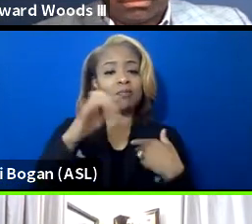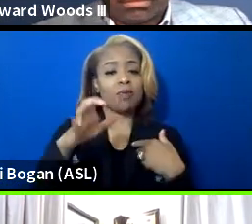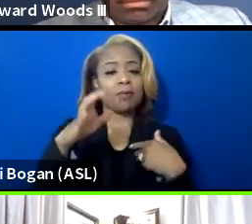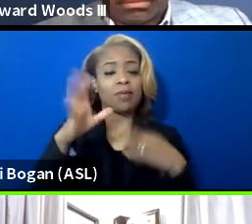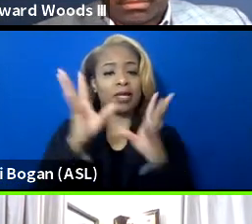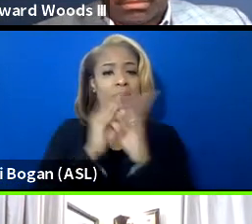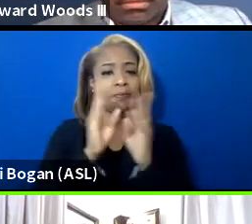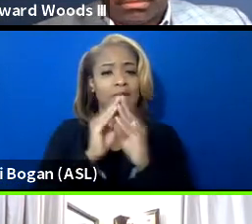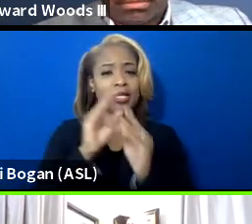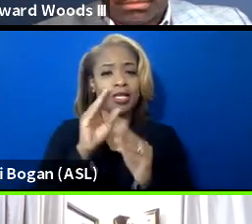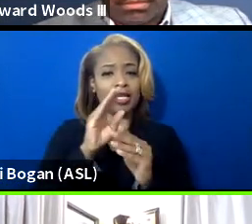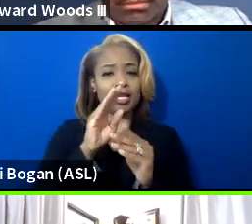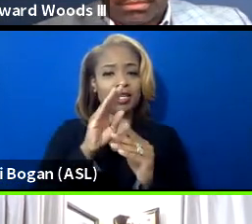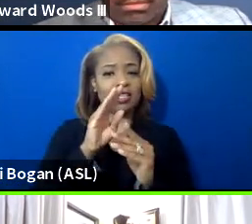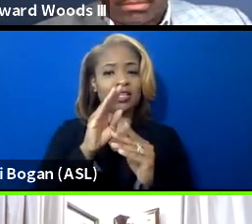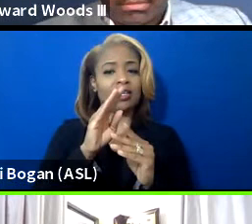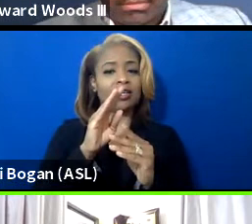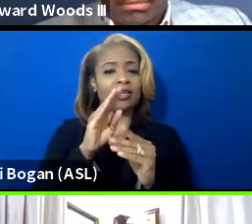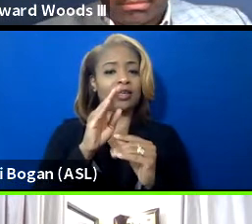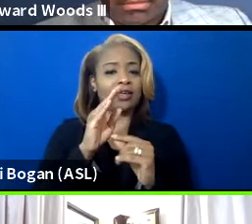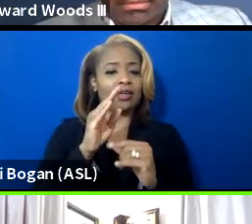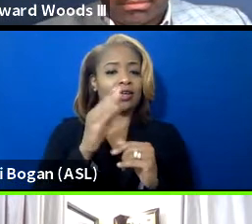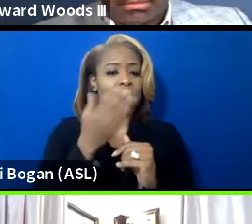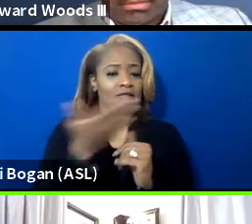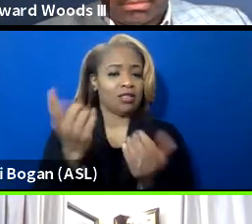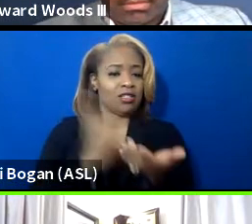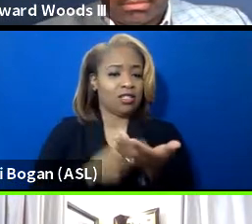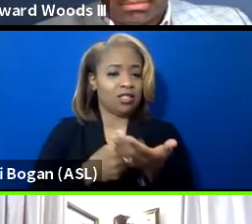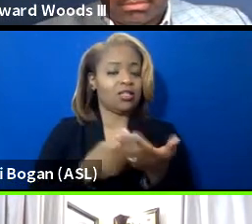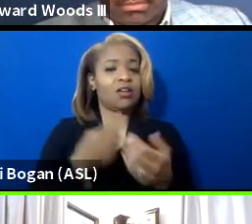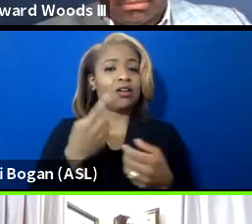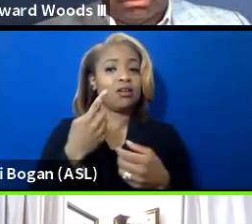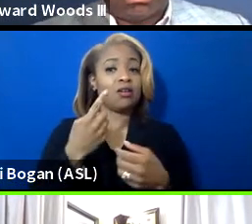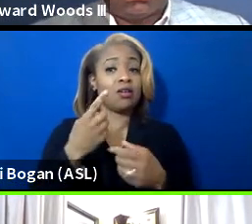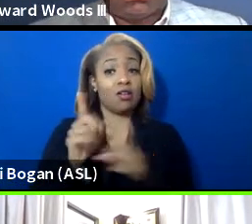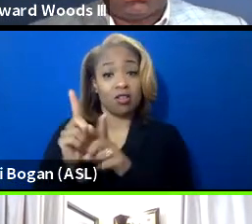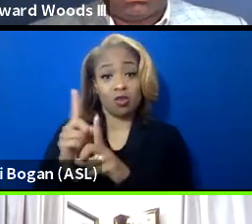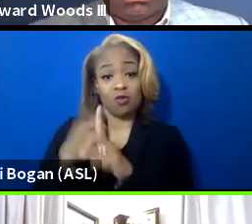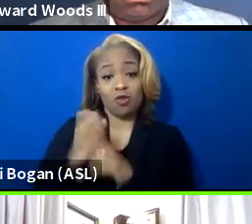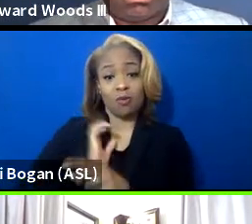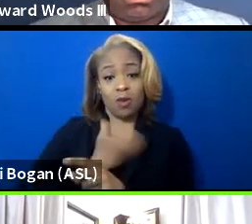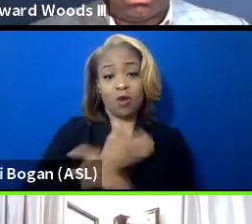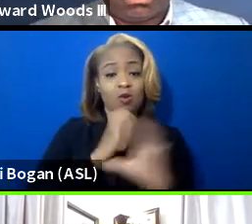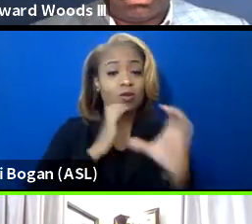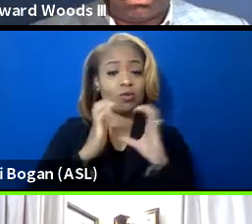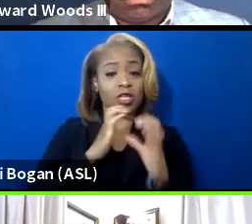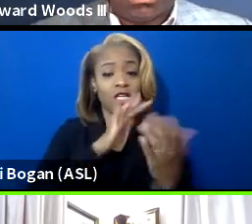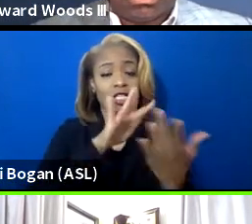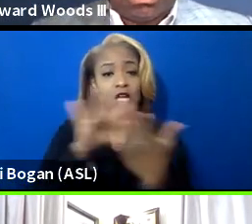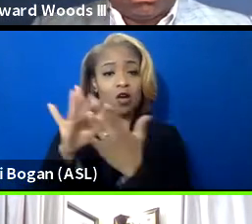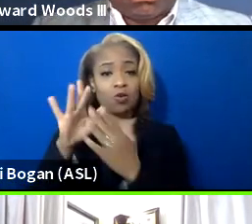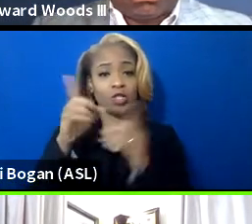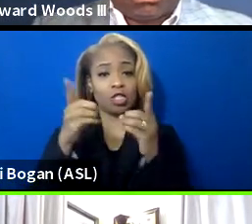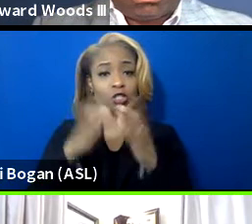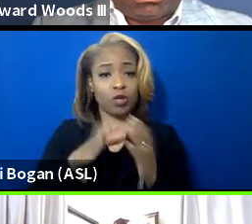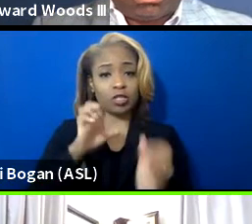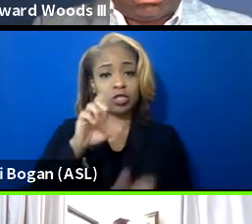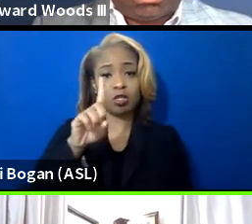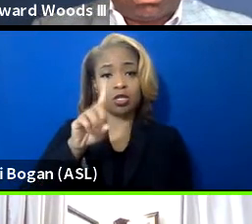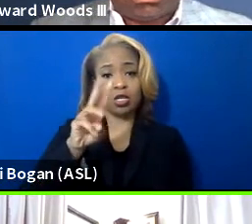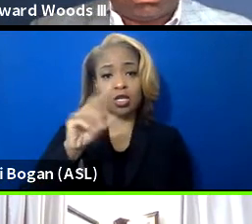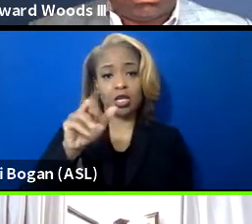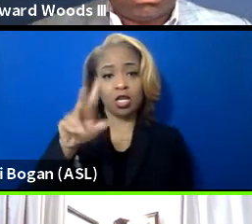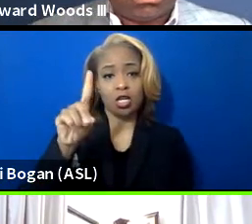details brought to us again by our Communications and Outreach Director. Edward was the third. So Edward, if you're ready,